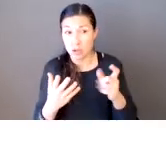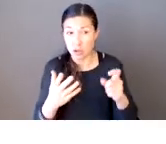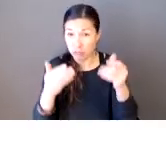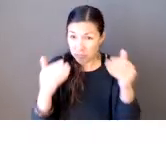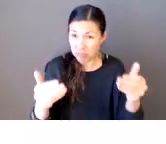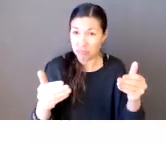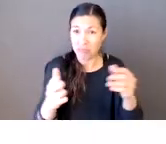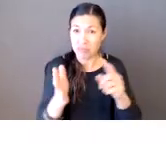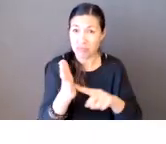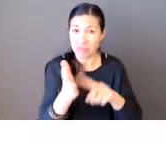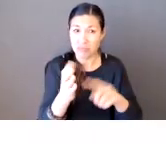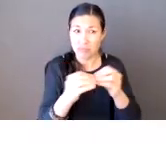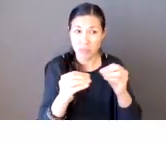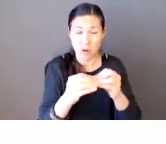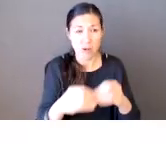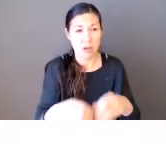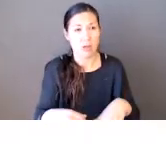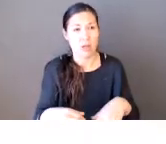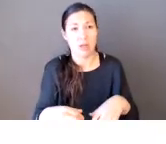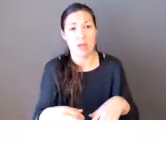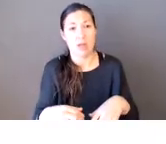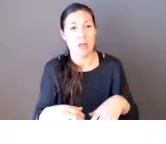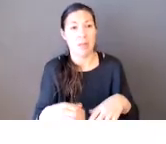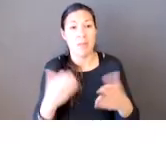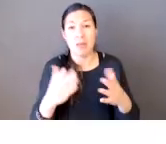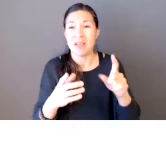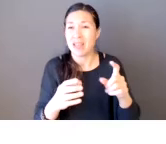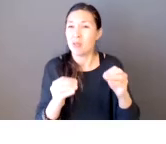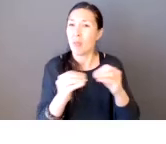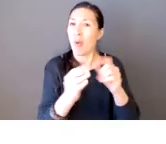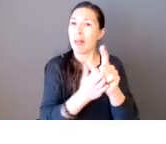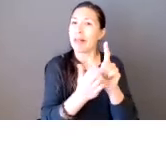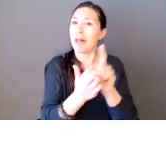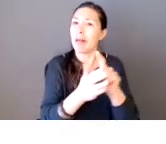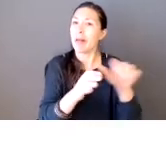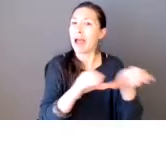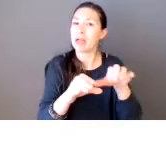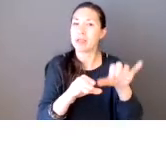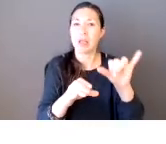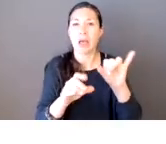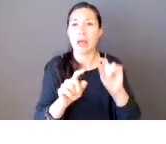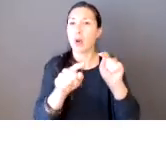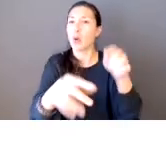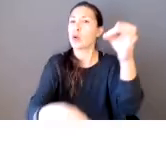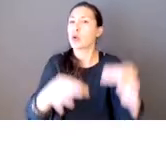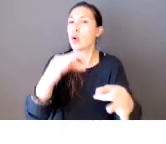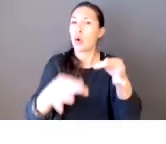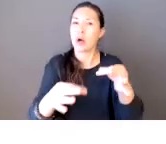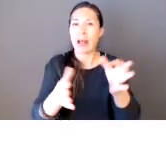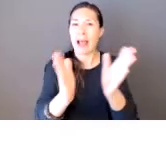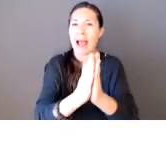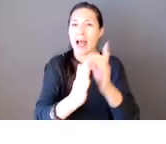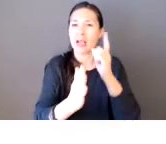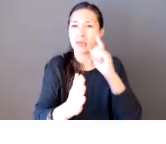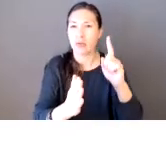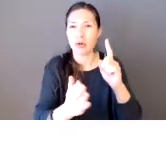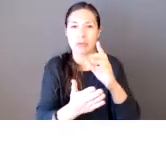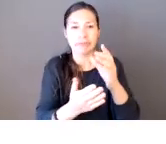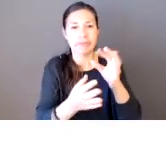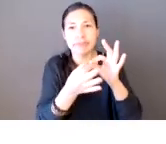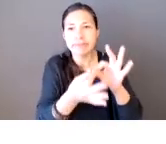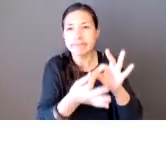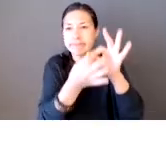to, whether it's going to court for bank documents, and then evaluating the information. Part of the problem is some of